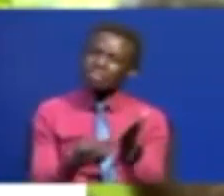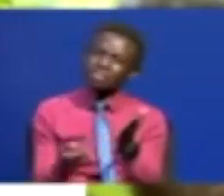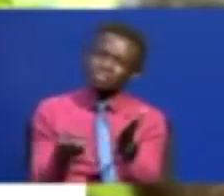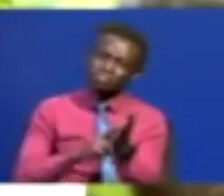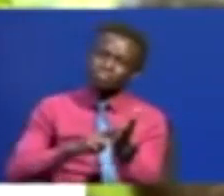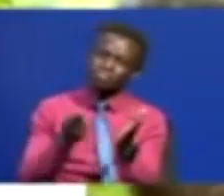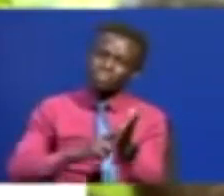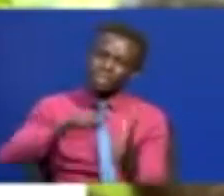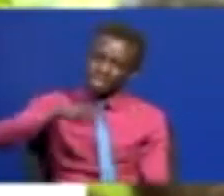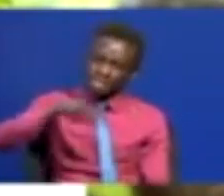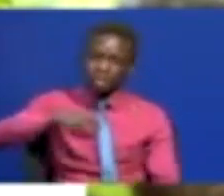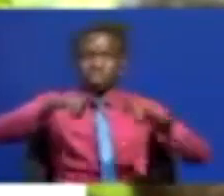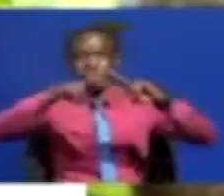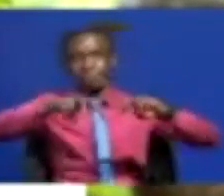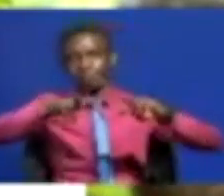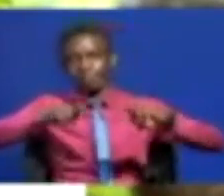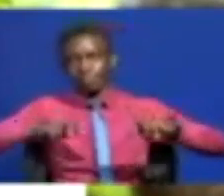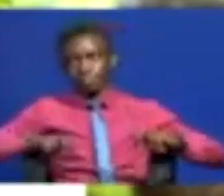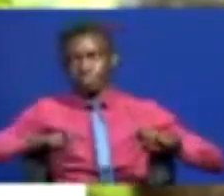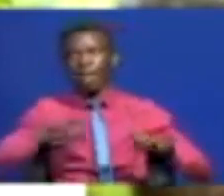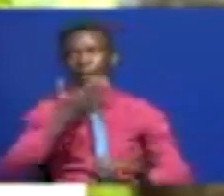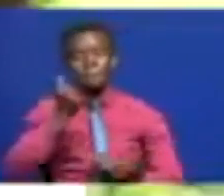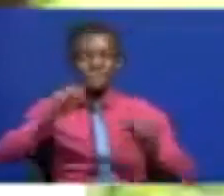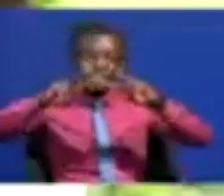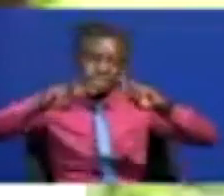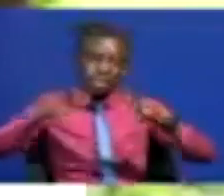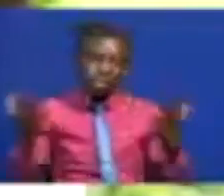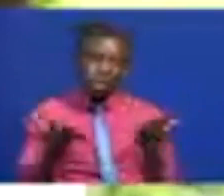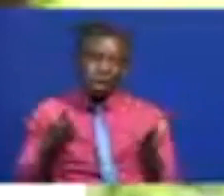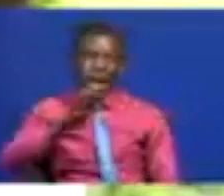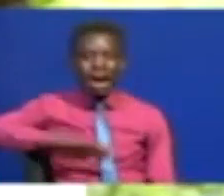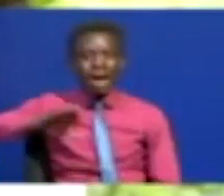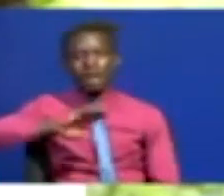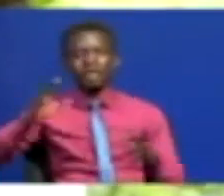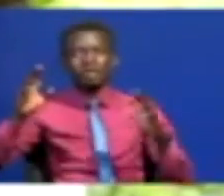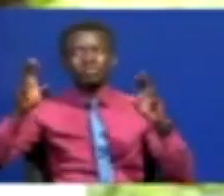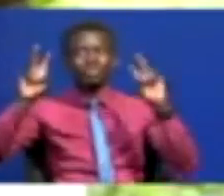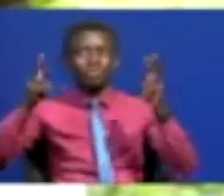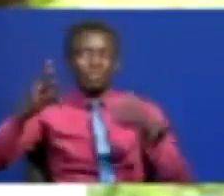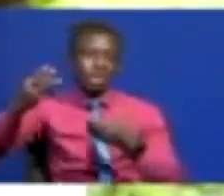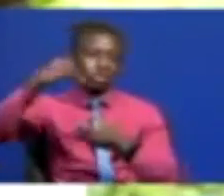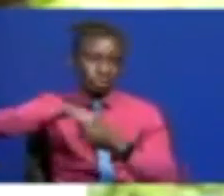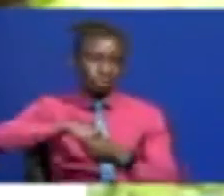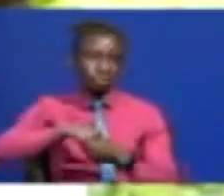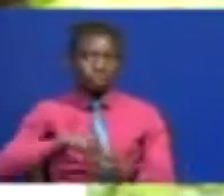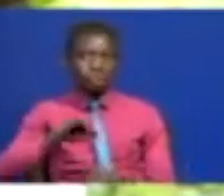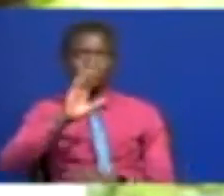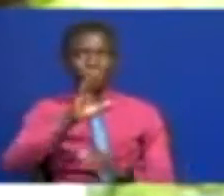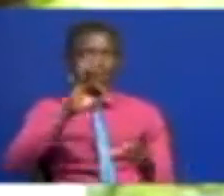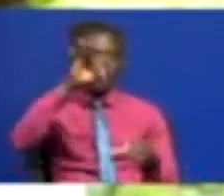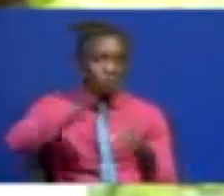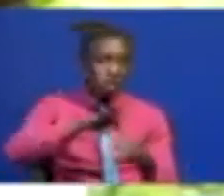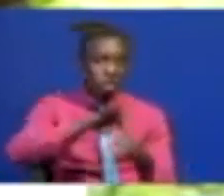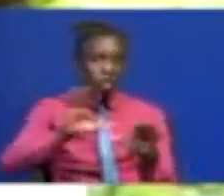and look at the issues of inclusivity. So let's use that either for voting or for holding our